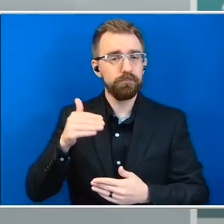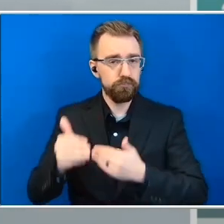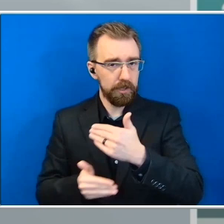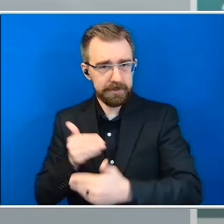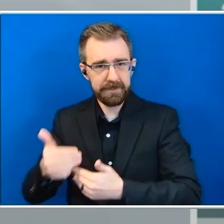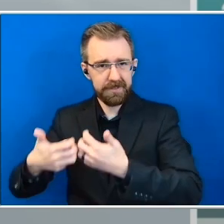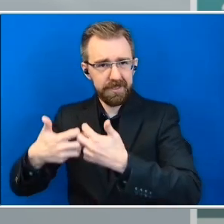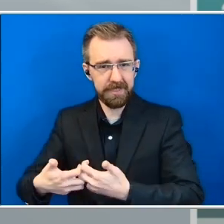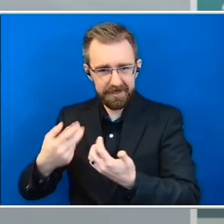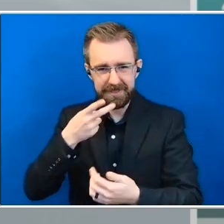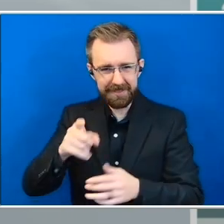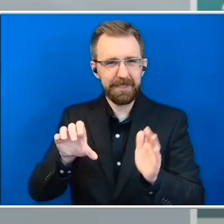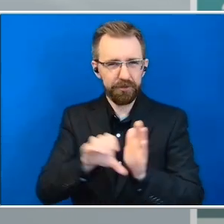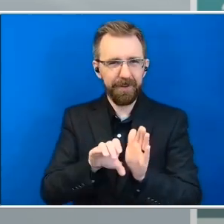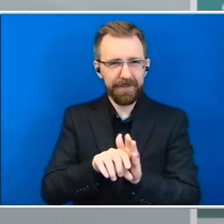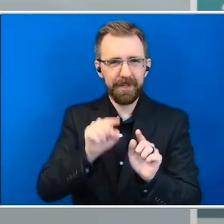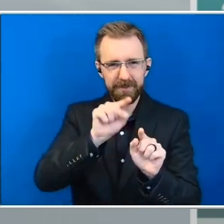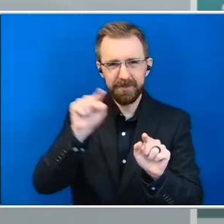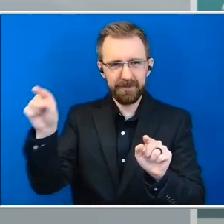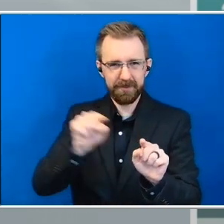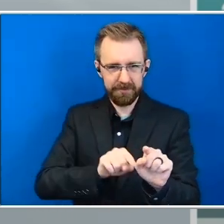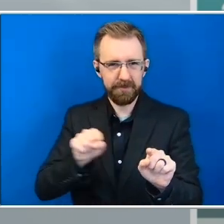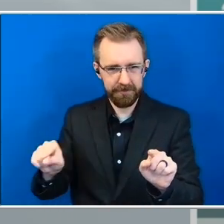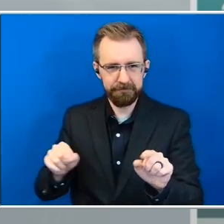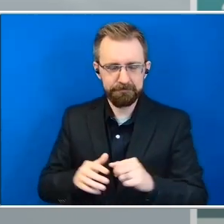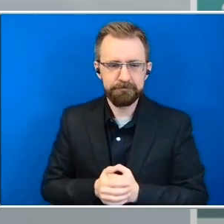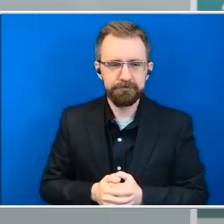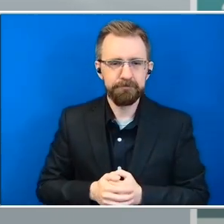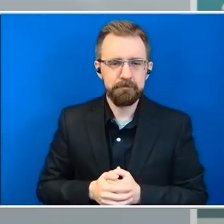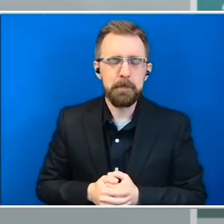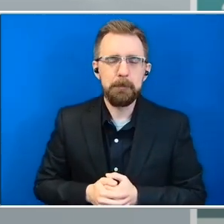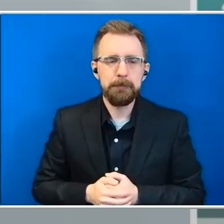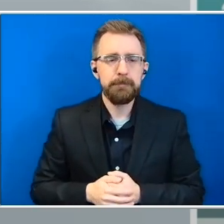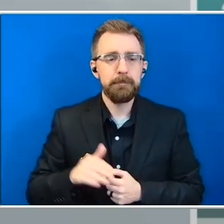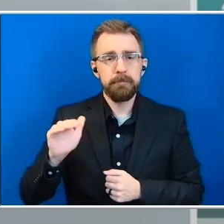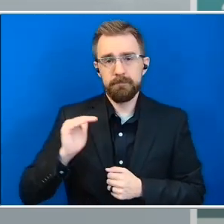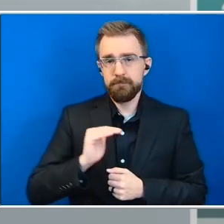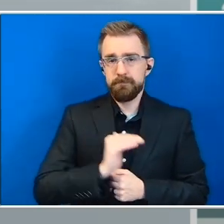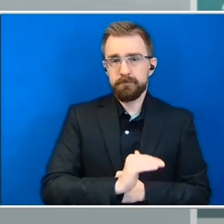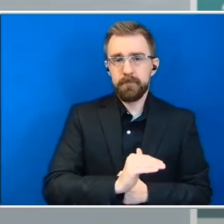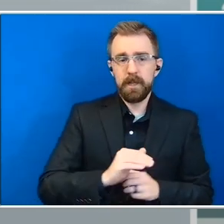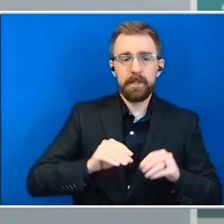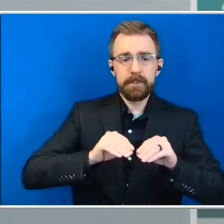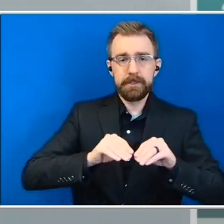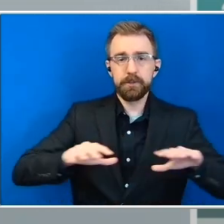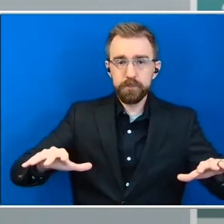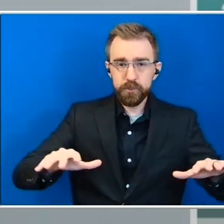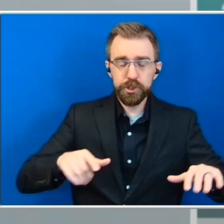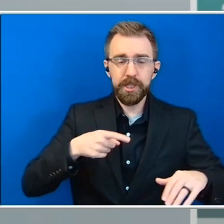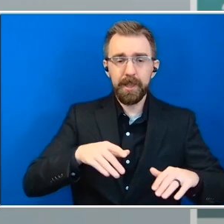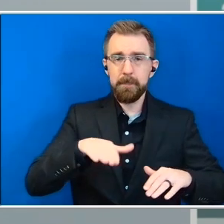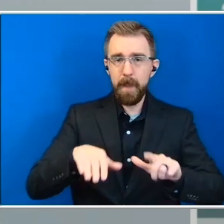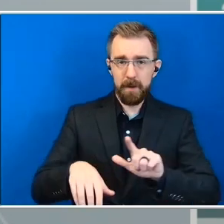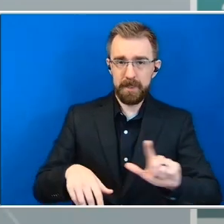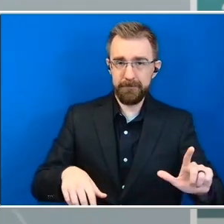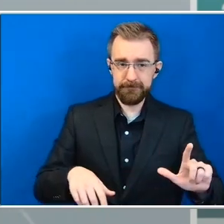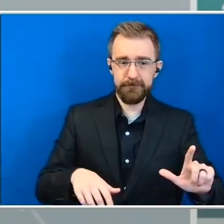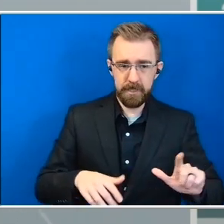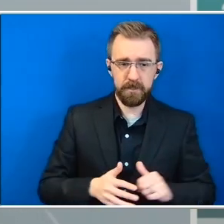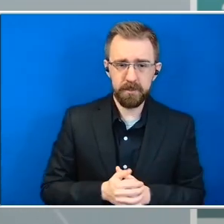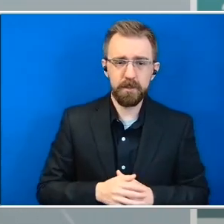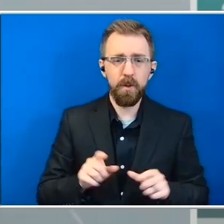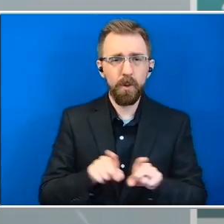here in the top couple images, and then also in the distribution in the bottom left-hand corner. But also, most